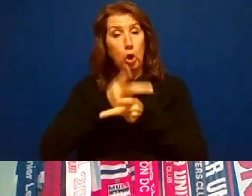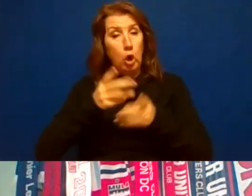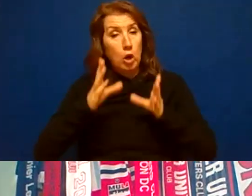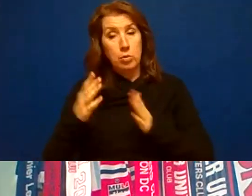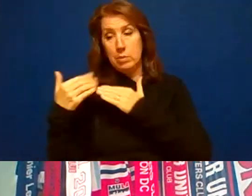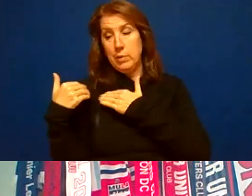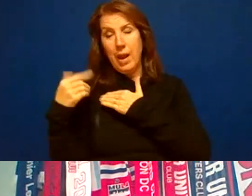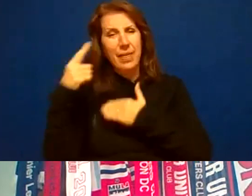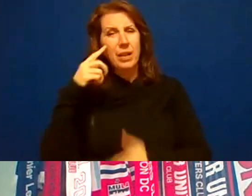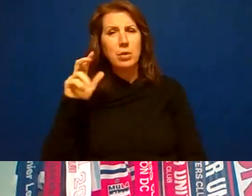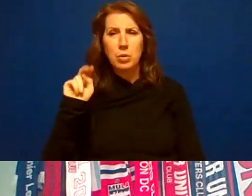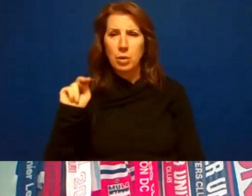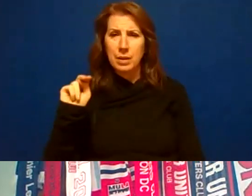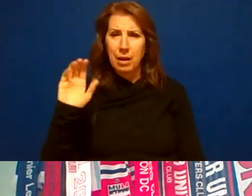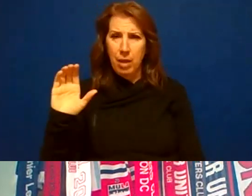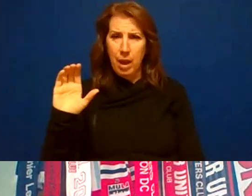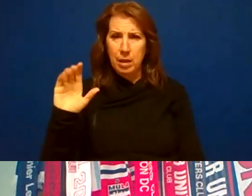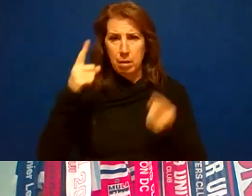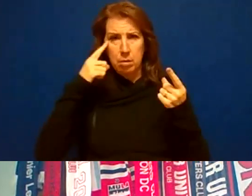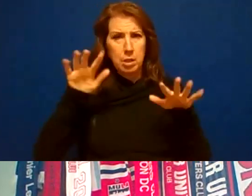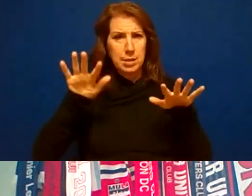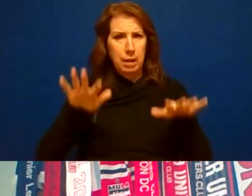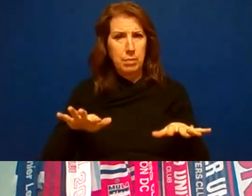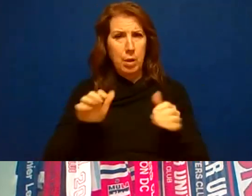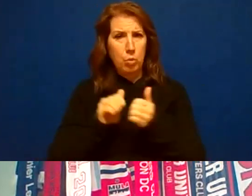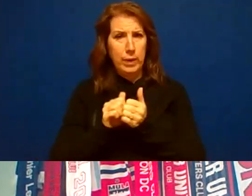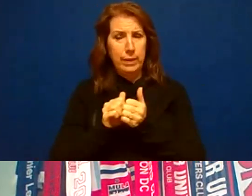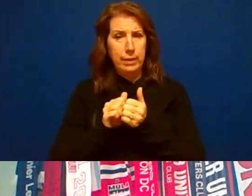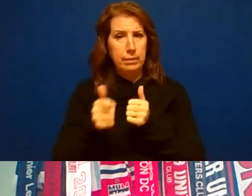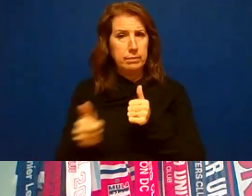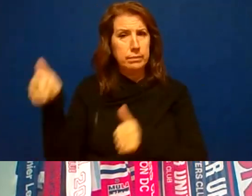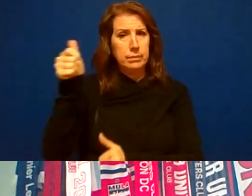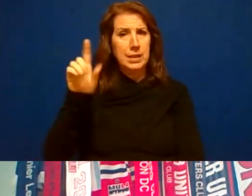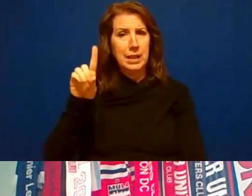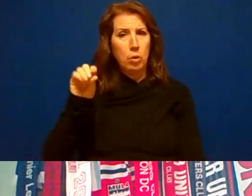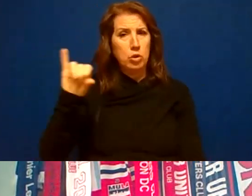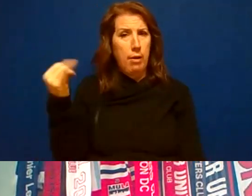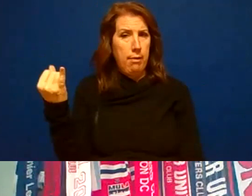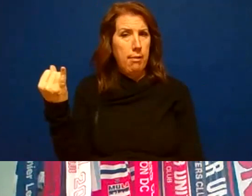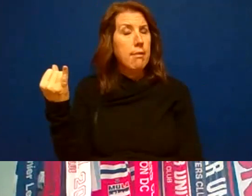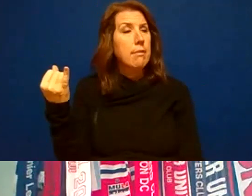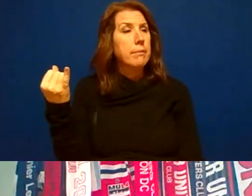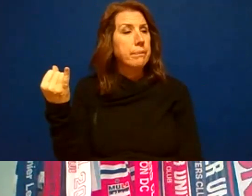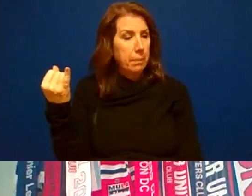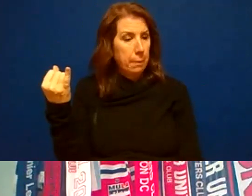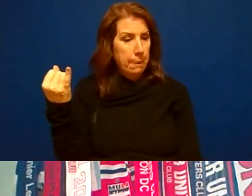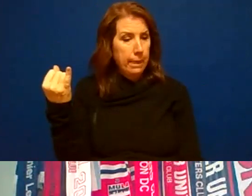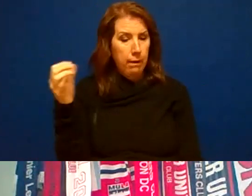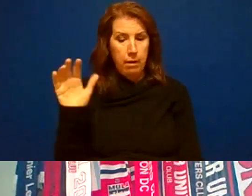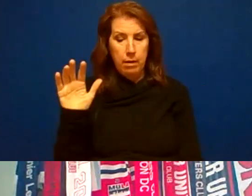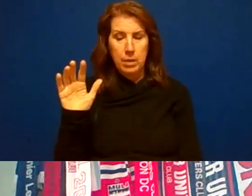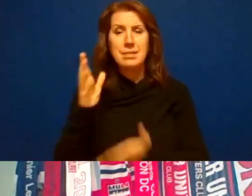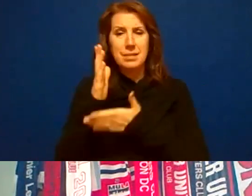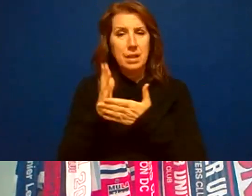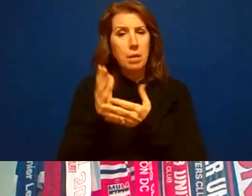North Carolina settlement agreement with the Justice Department, there's an Olmstead settlement there where there's some